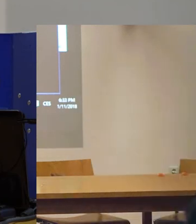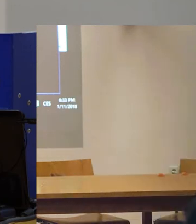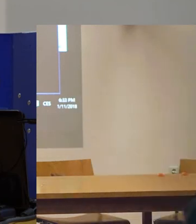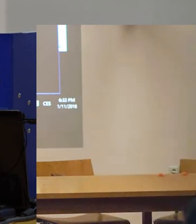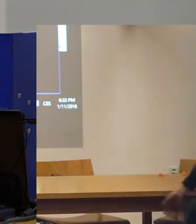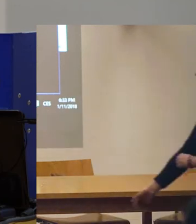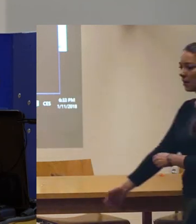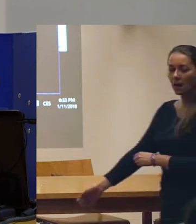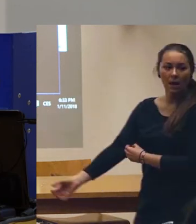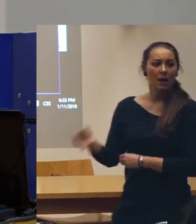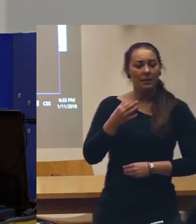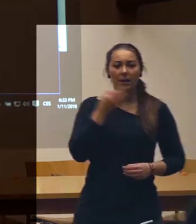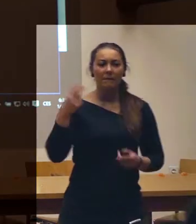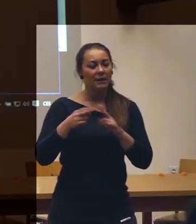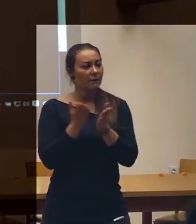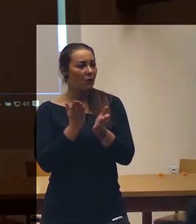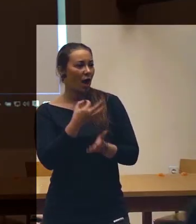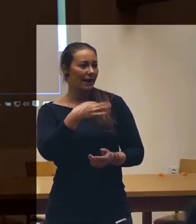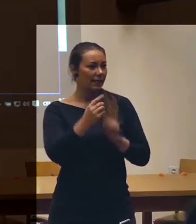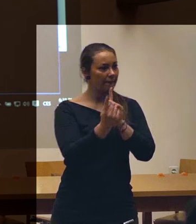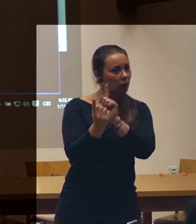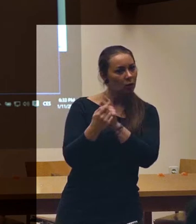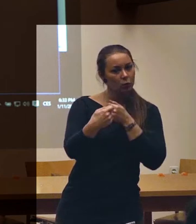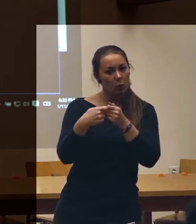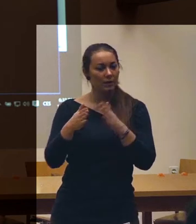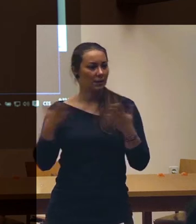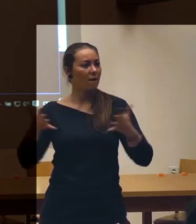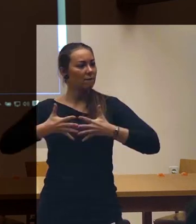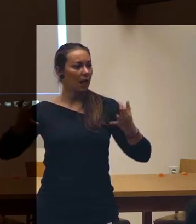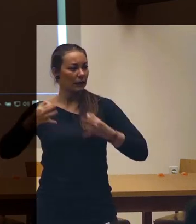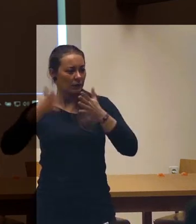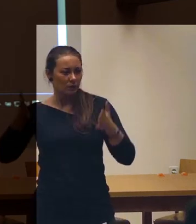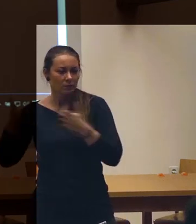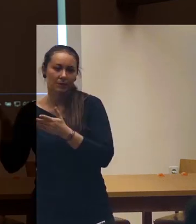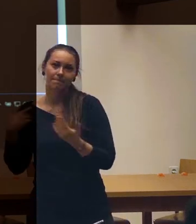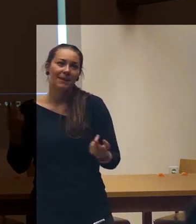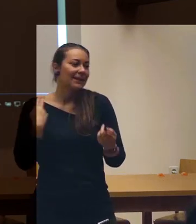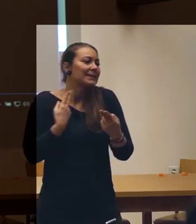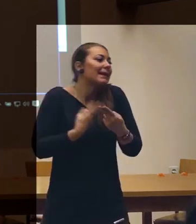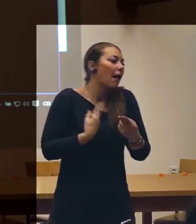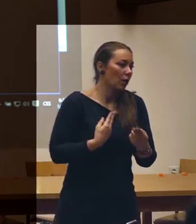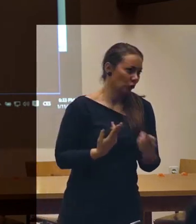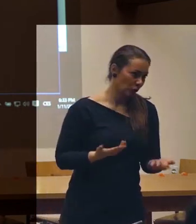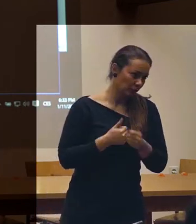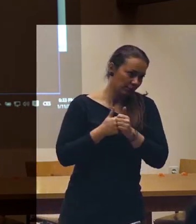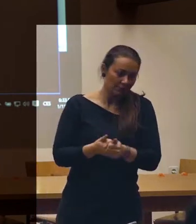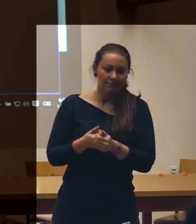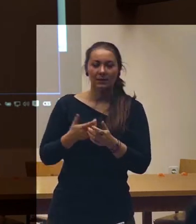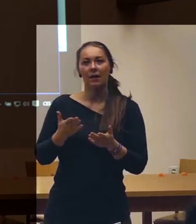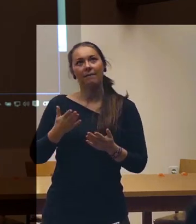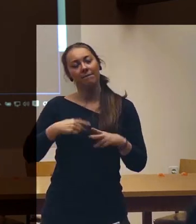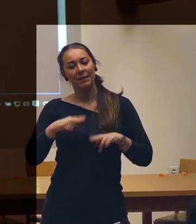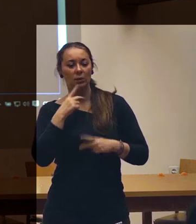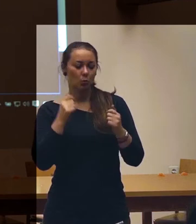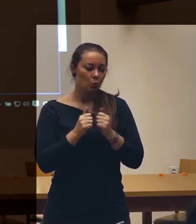with organization? Yes, I think it depends on the level of institution, but from my experience, it's